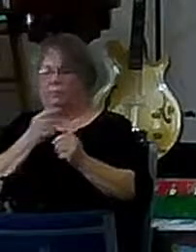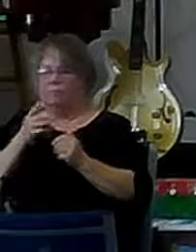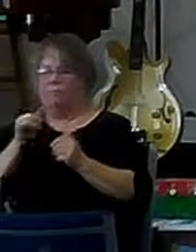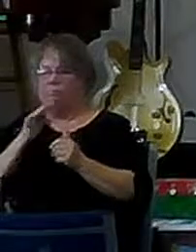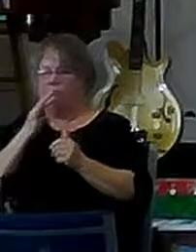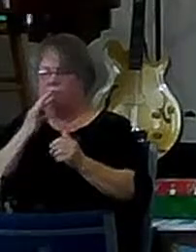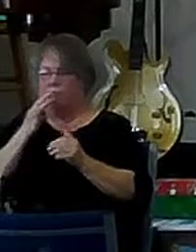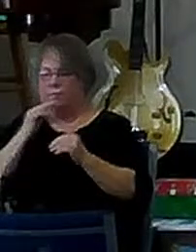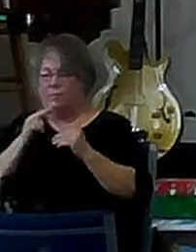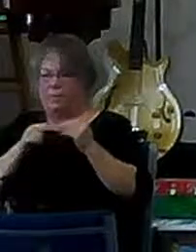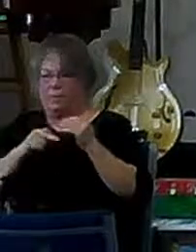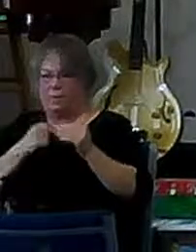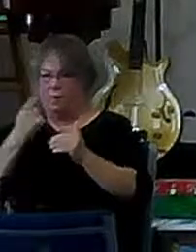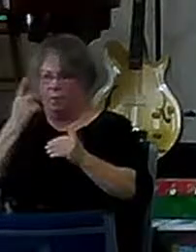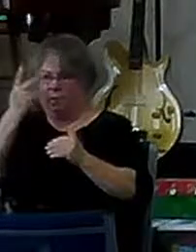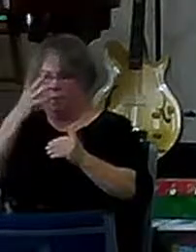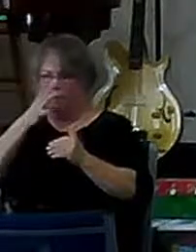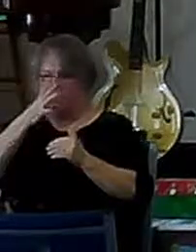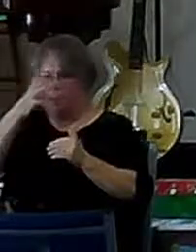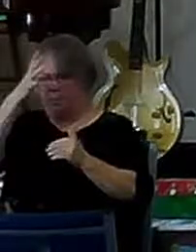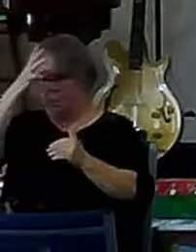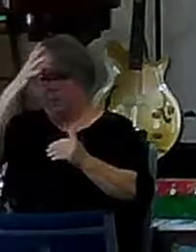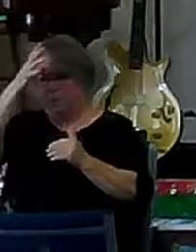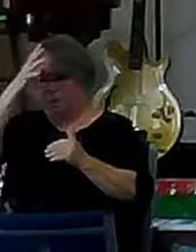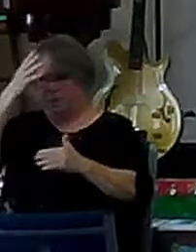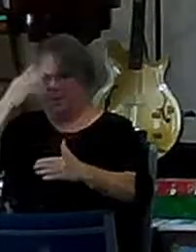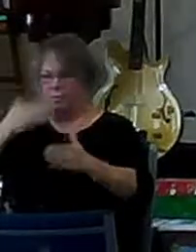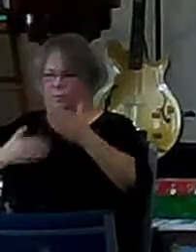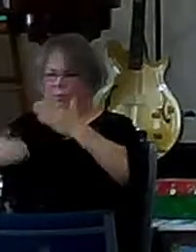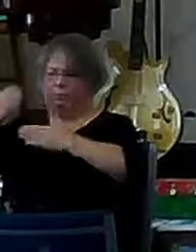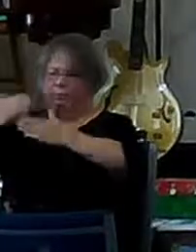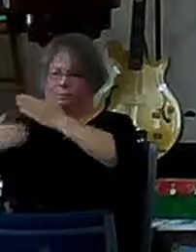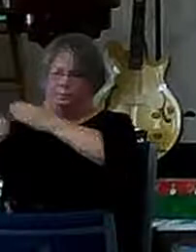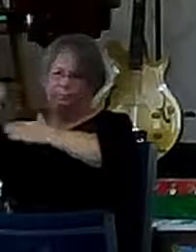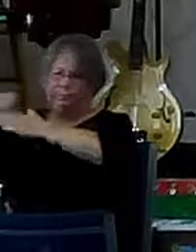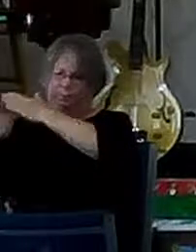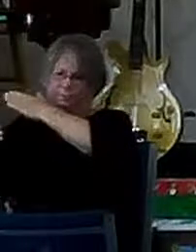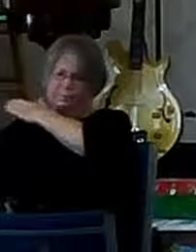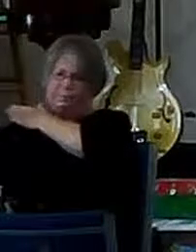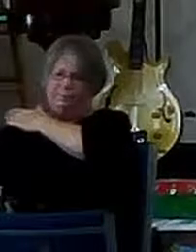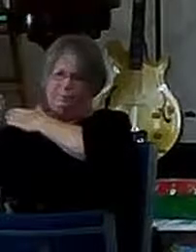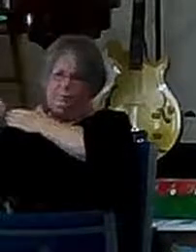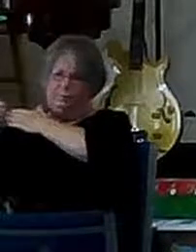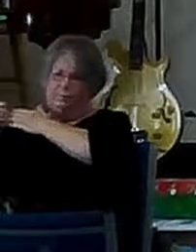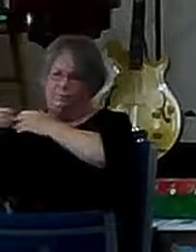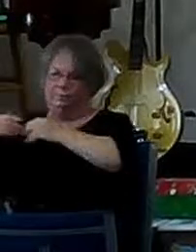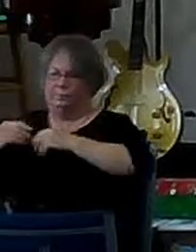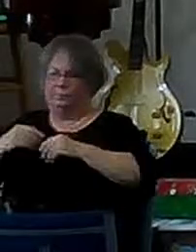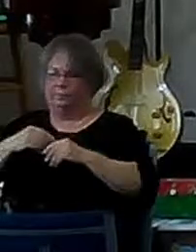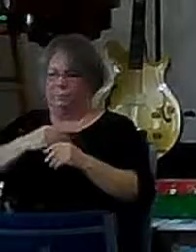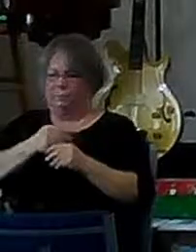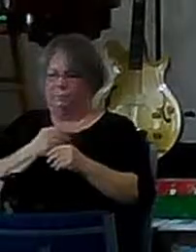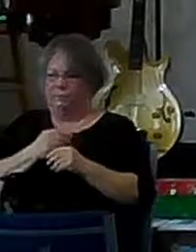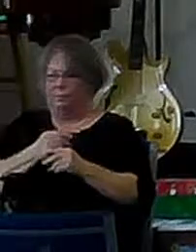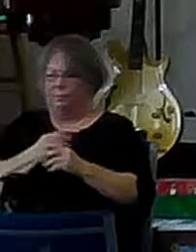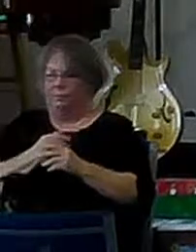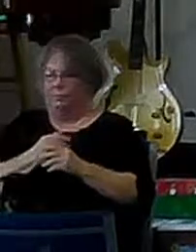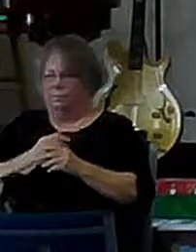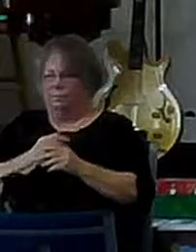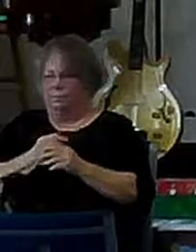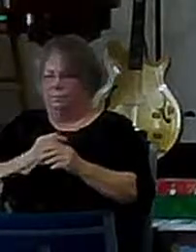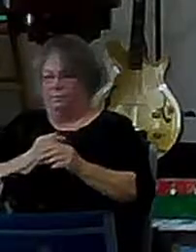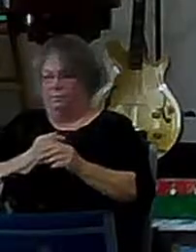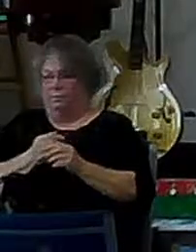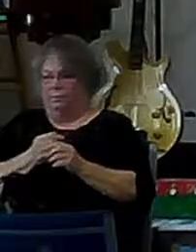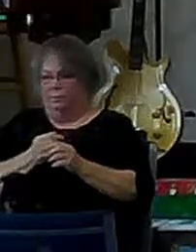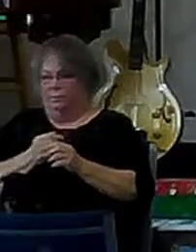regression of beings, all of whom are created, all of whom are finite, all of